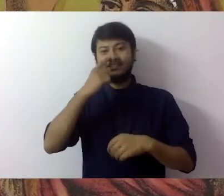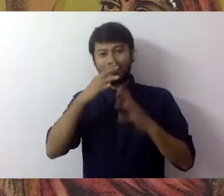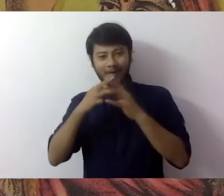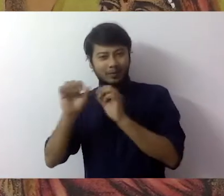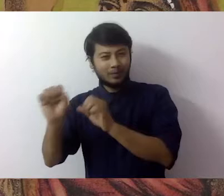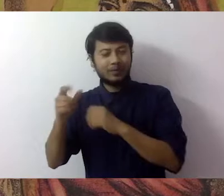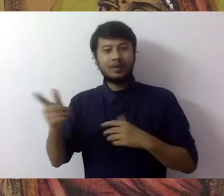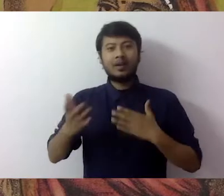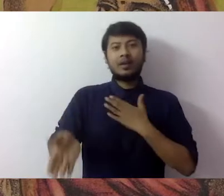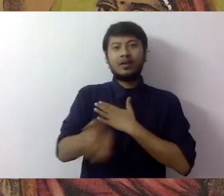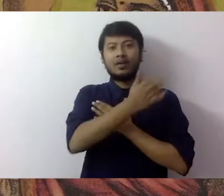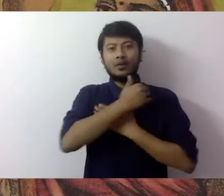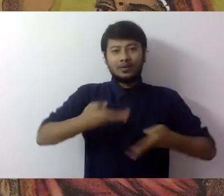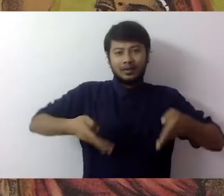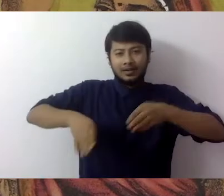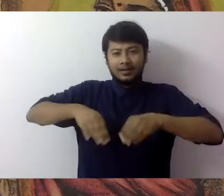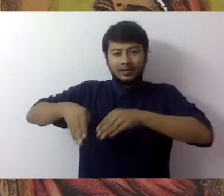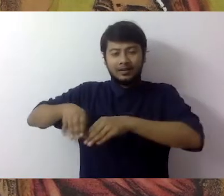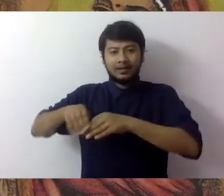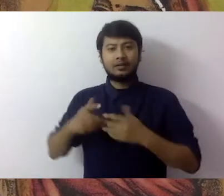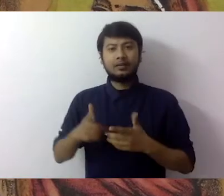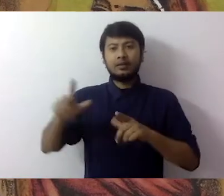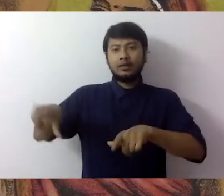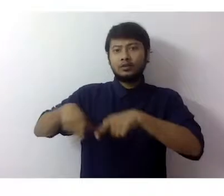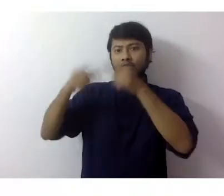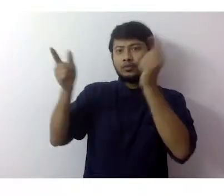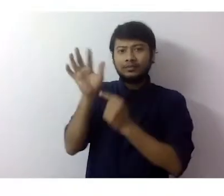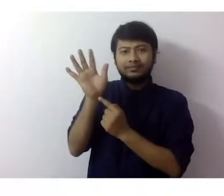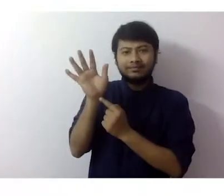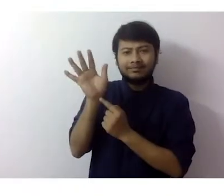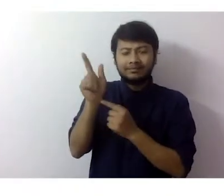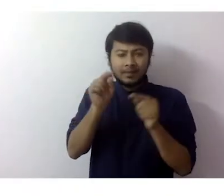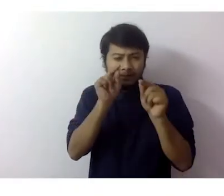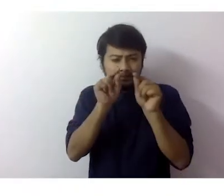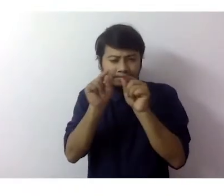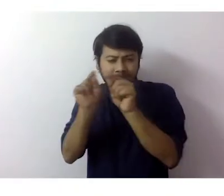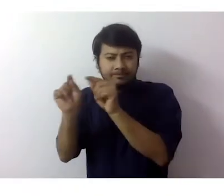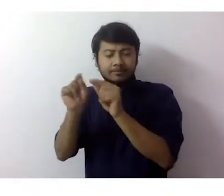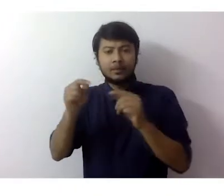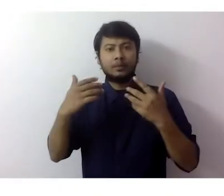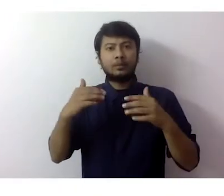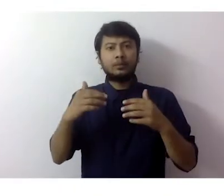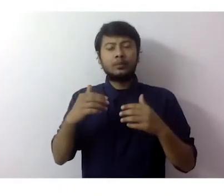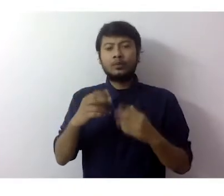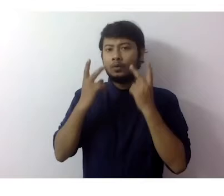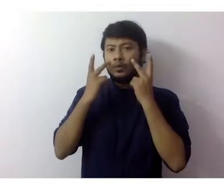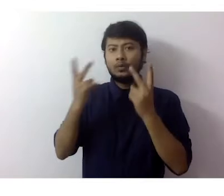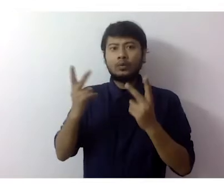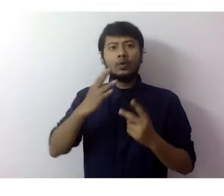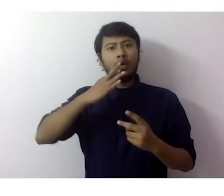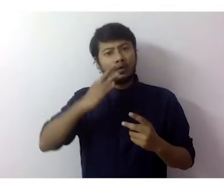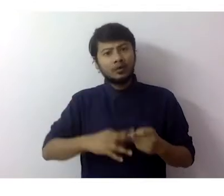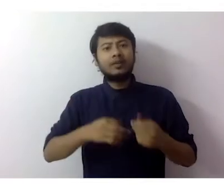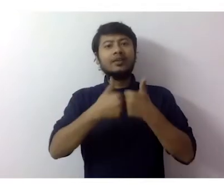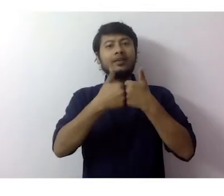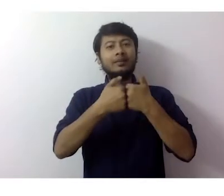women's skin, and the fine detail in the leaves of the tree all come together to make this print seem almost like a portrait of